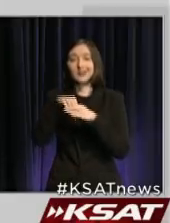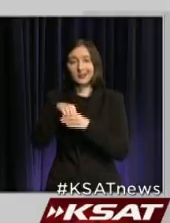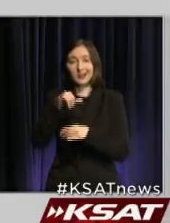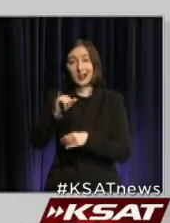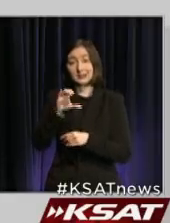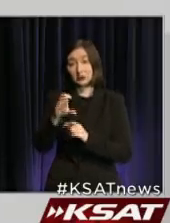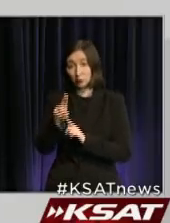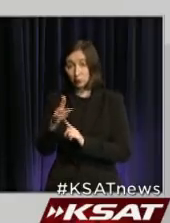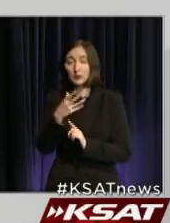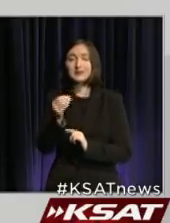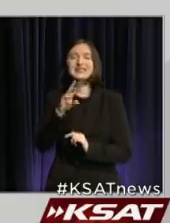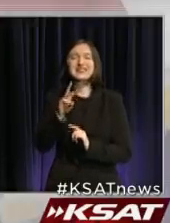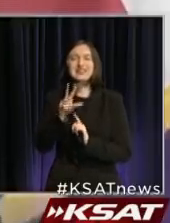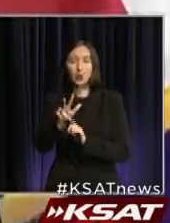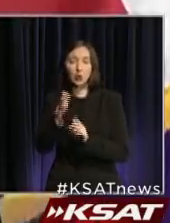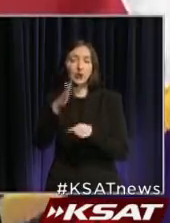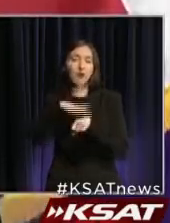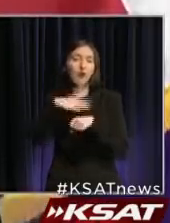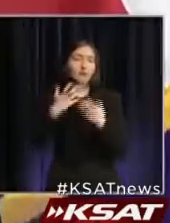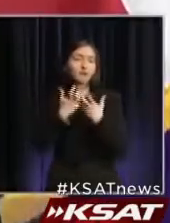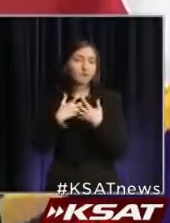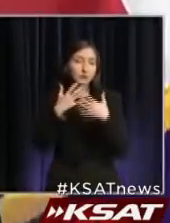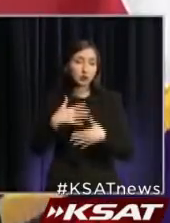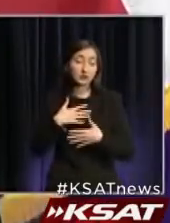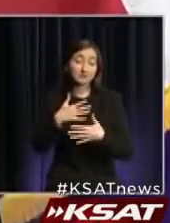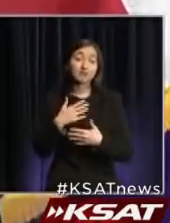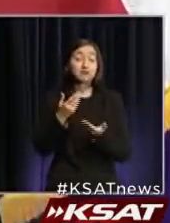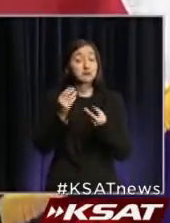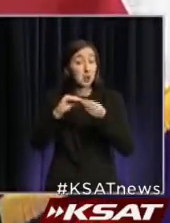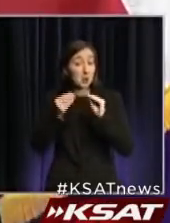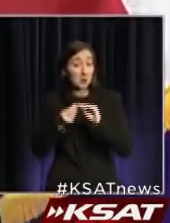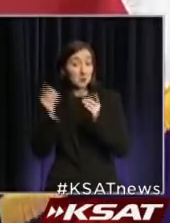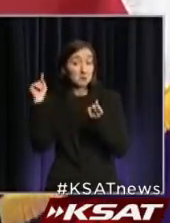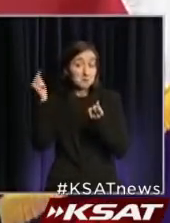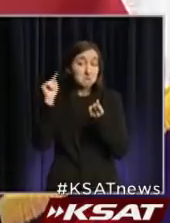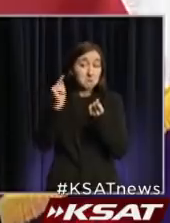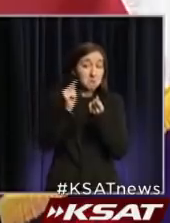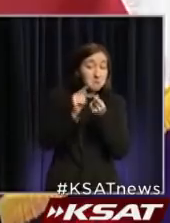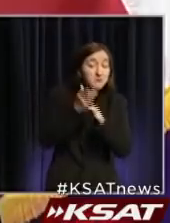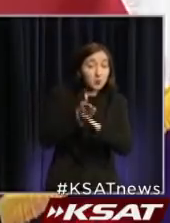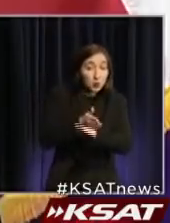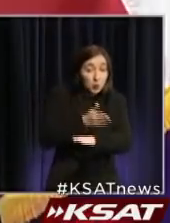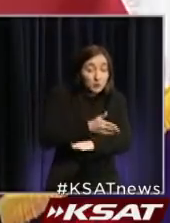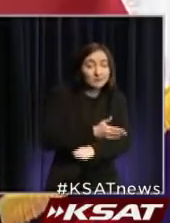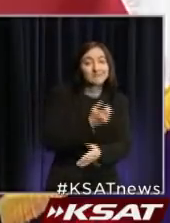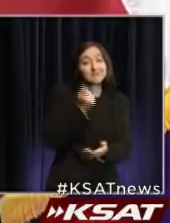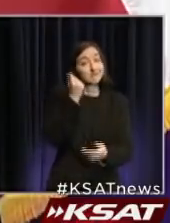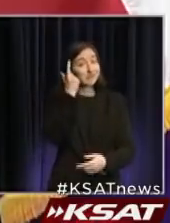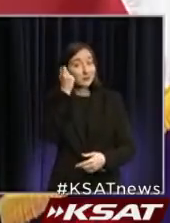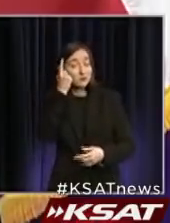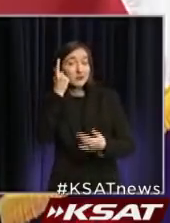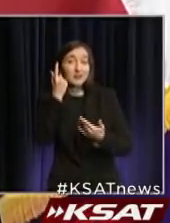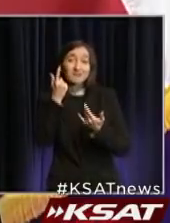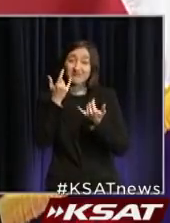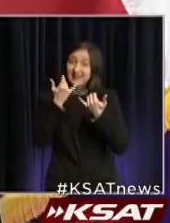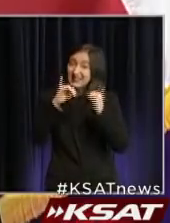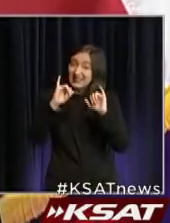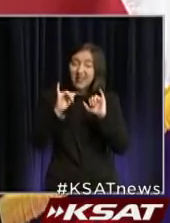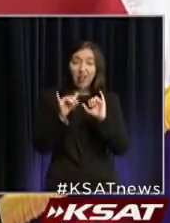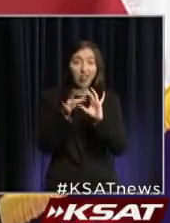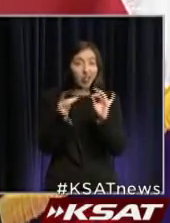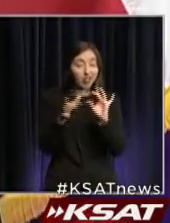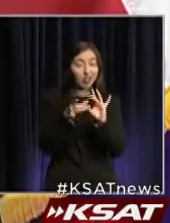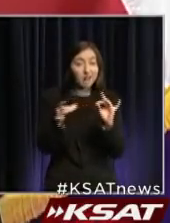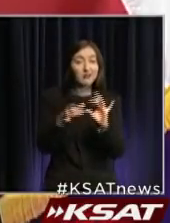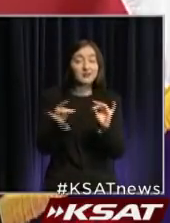With numbers going in the right direction, again, we'll say this every night as we continue to get towards the end of this pandemic, hopefully sooner than later, and we